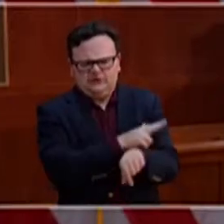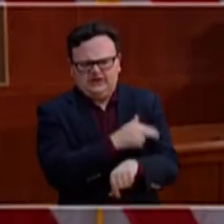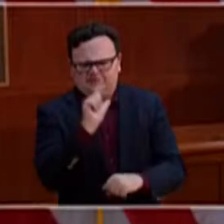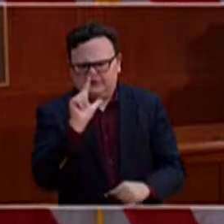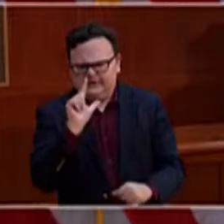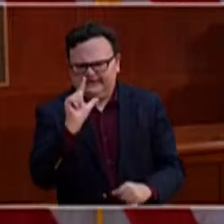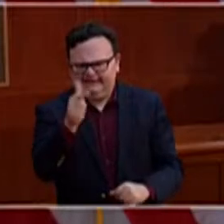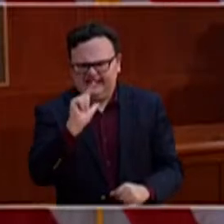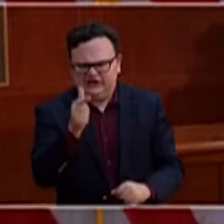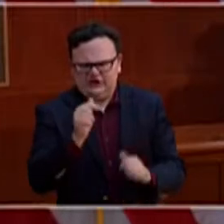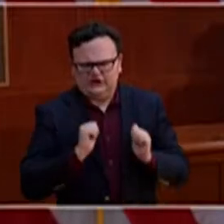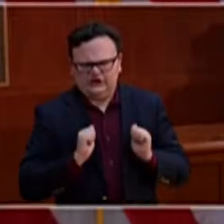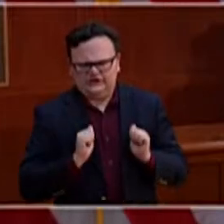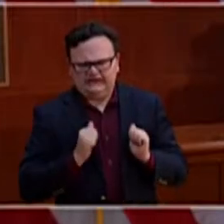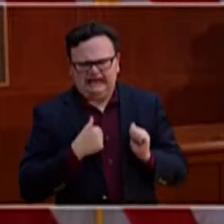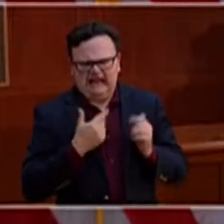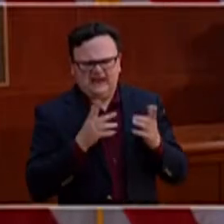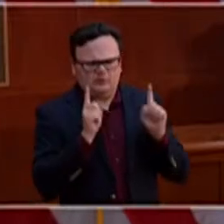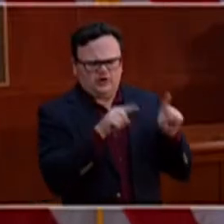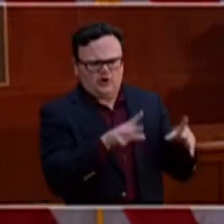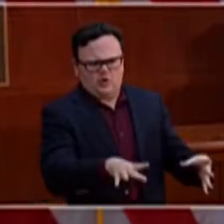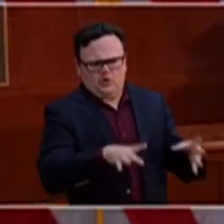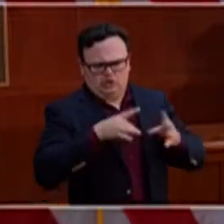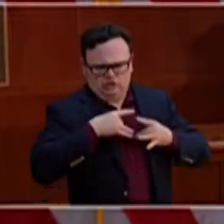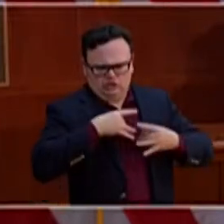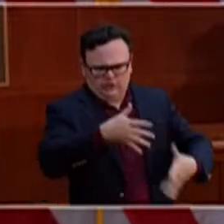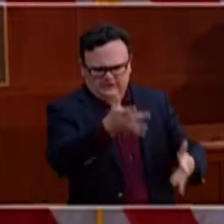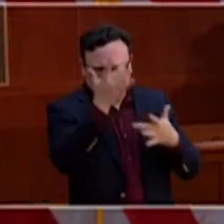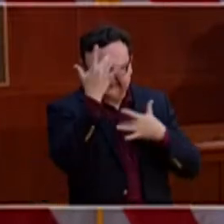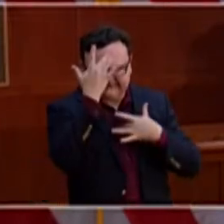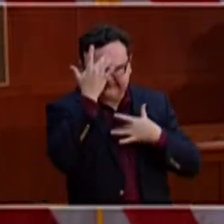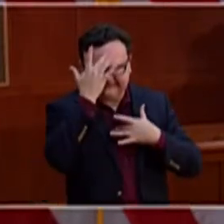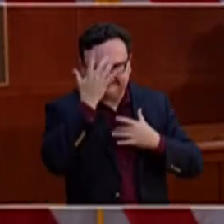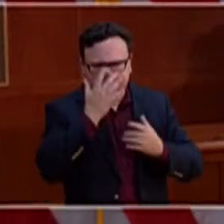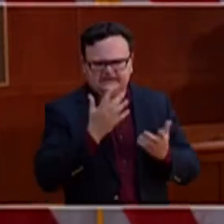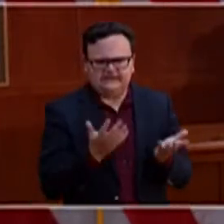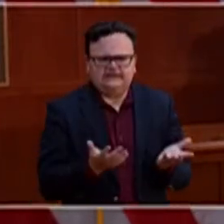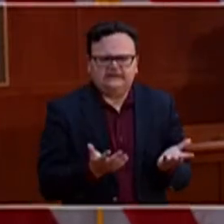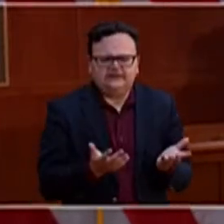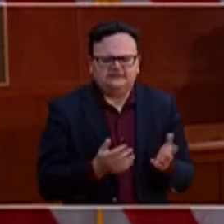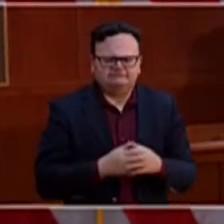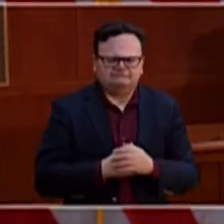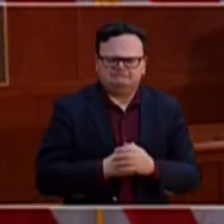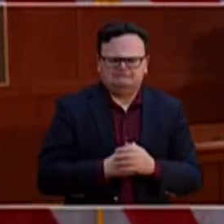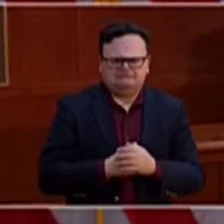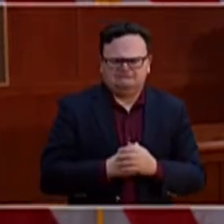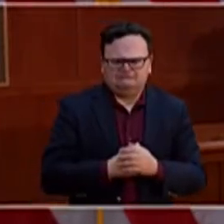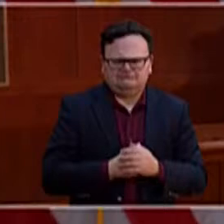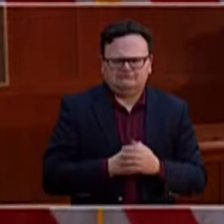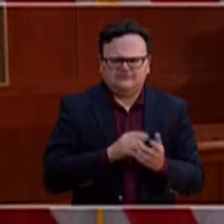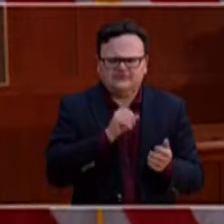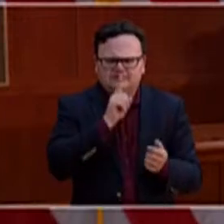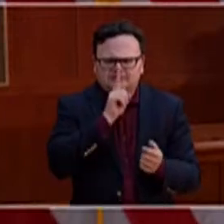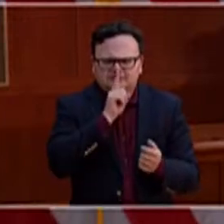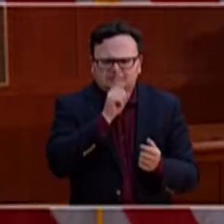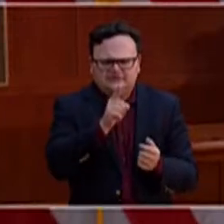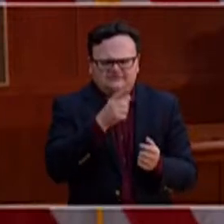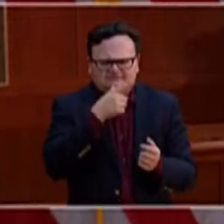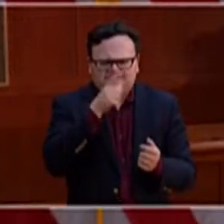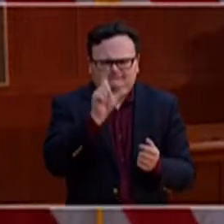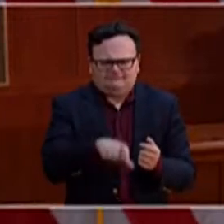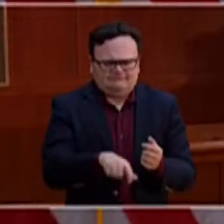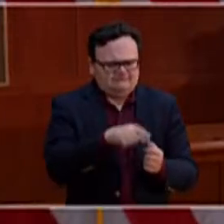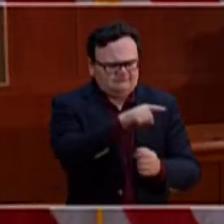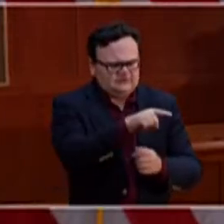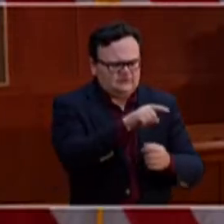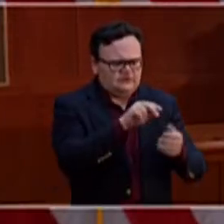fear of acquiring COVID while in the hospital, which is not a good fear because these folks are taking huge precautions to keep